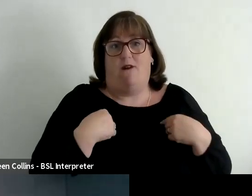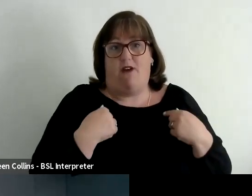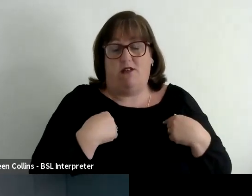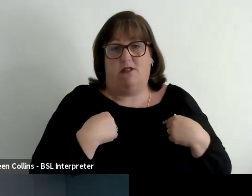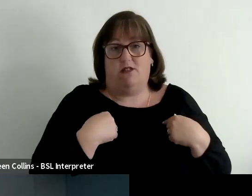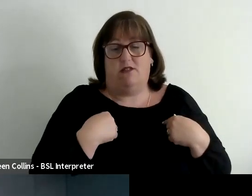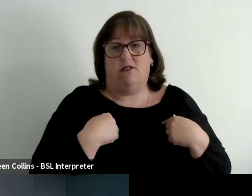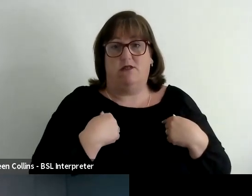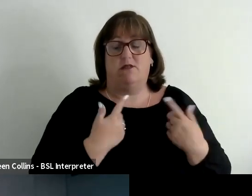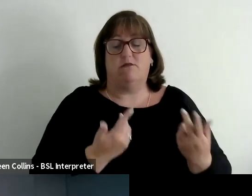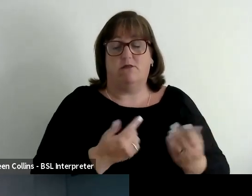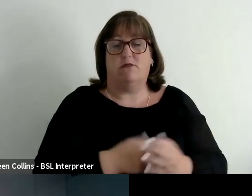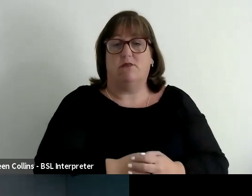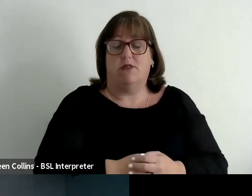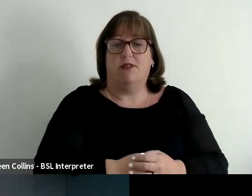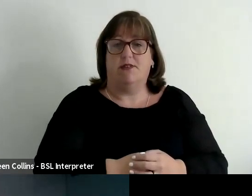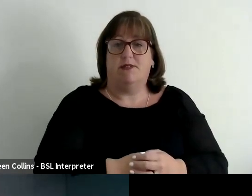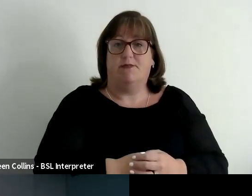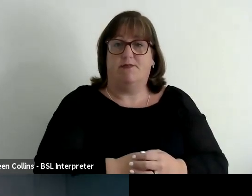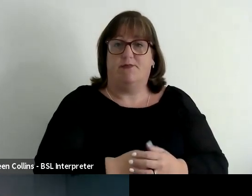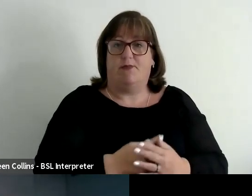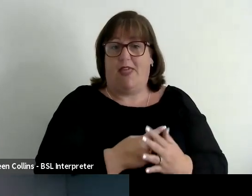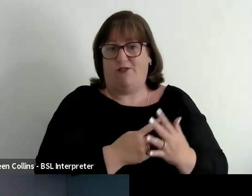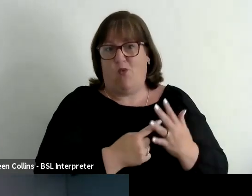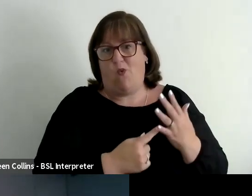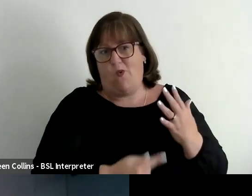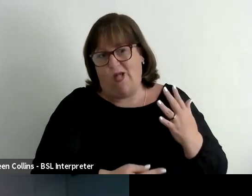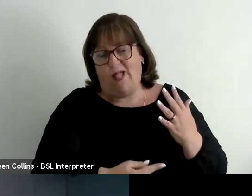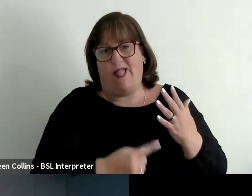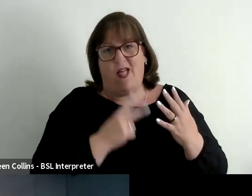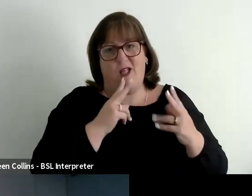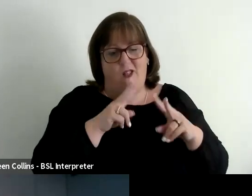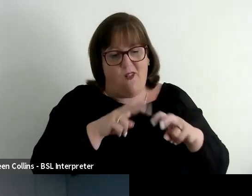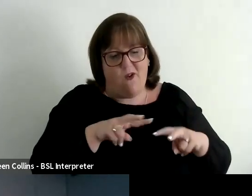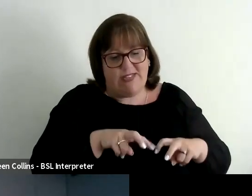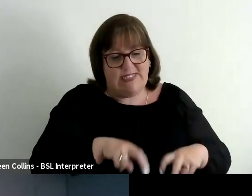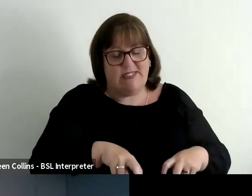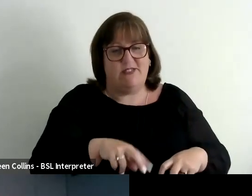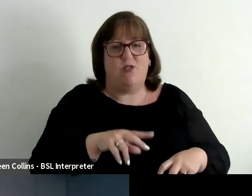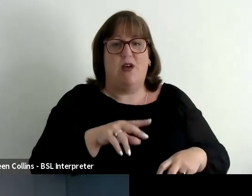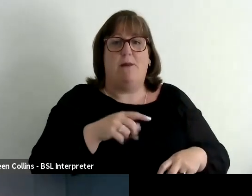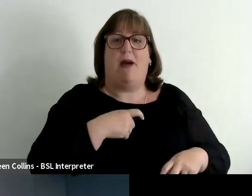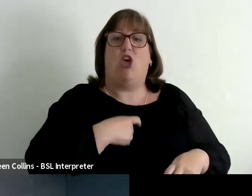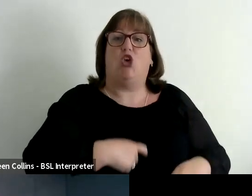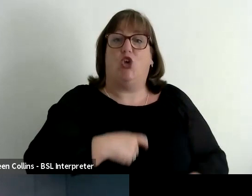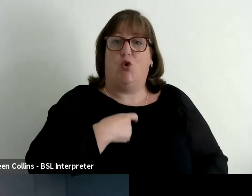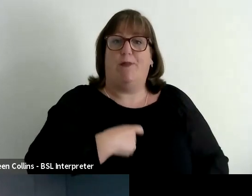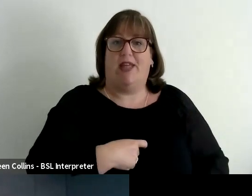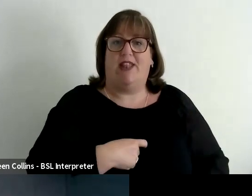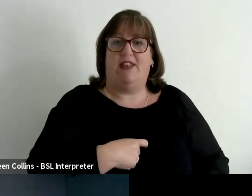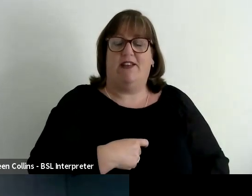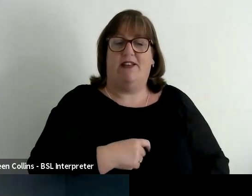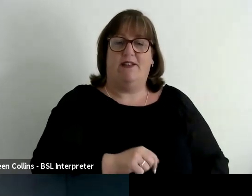about yourself. Those are all looked at by a human. And then the next stage could be